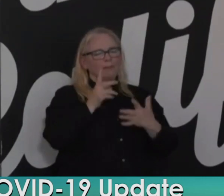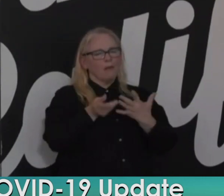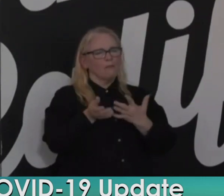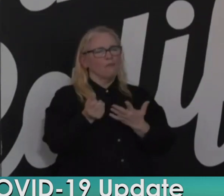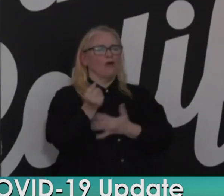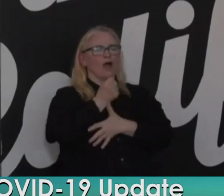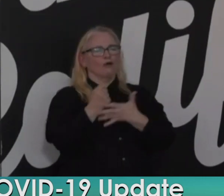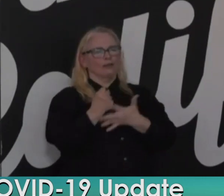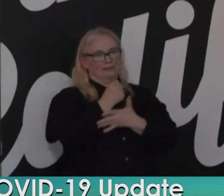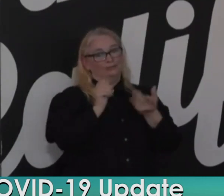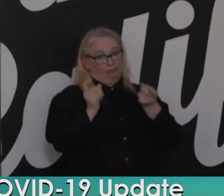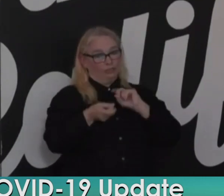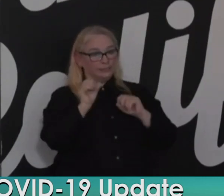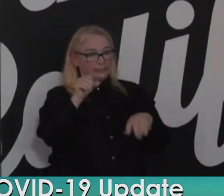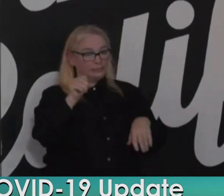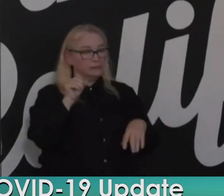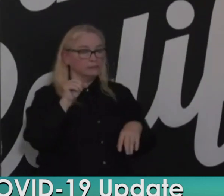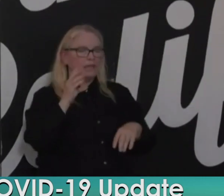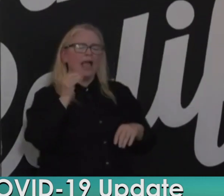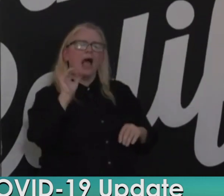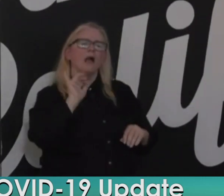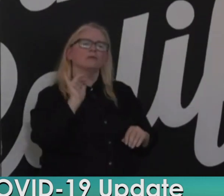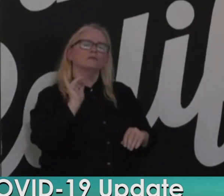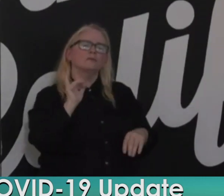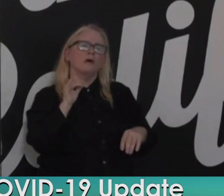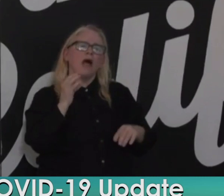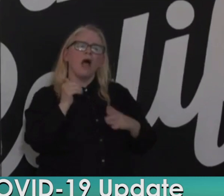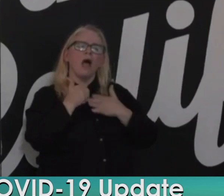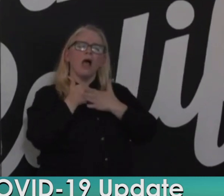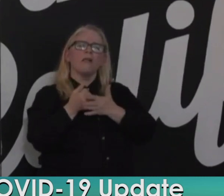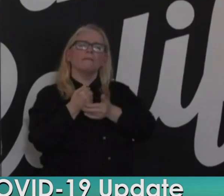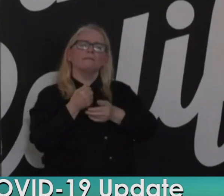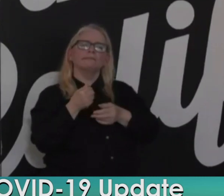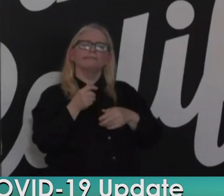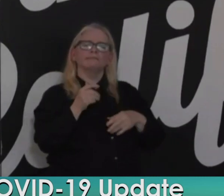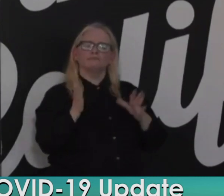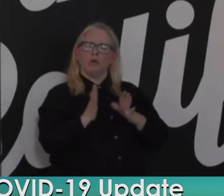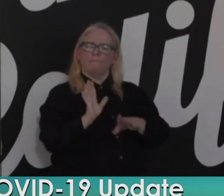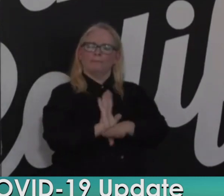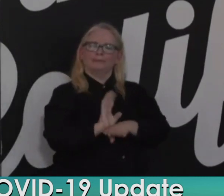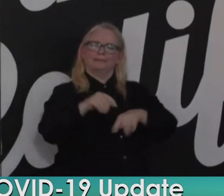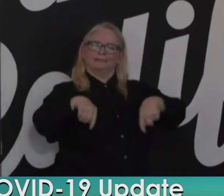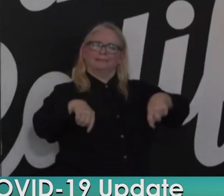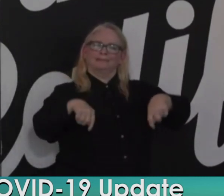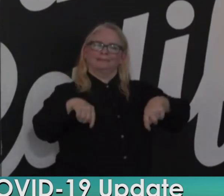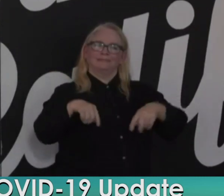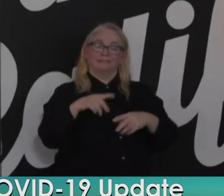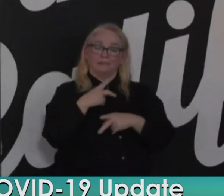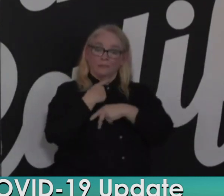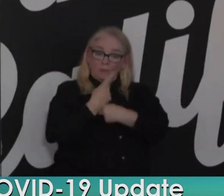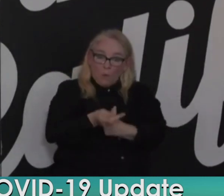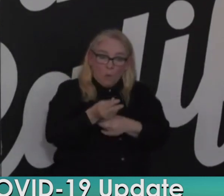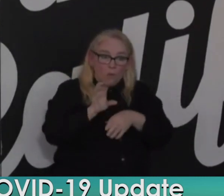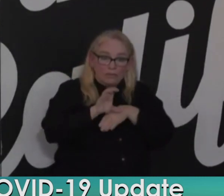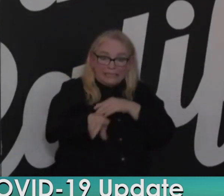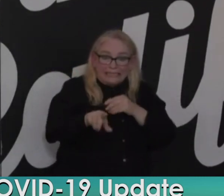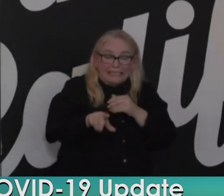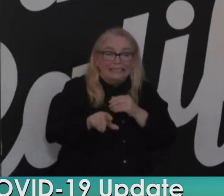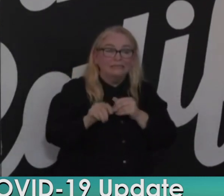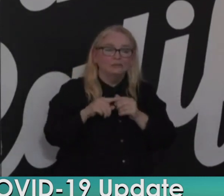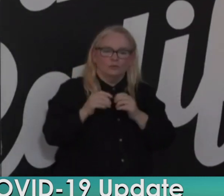to do what we can to help support these small businesses with loan assistance. As you know, the Small Business